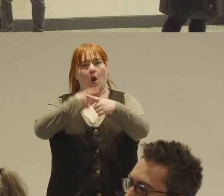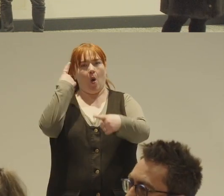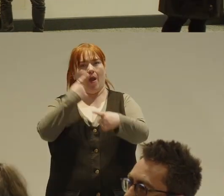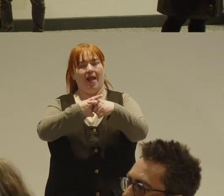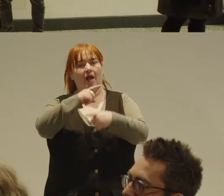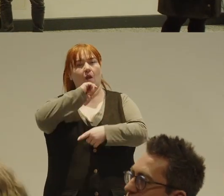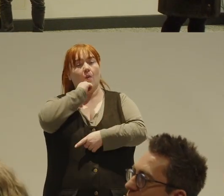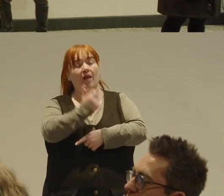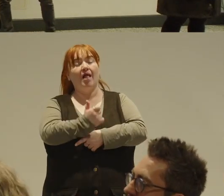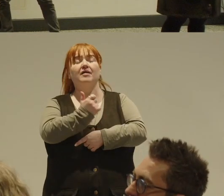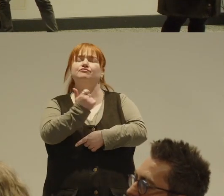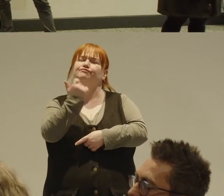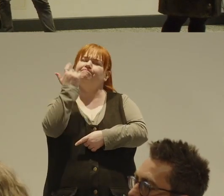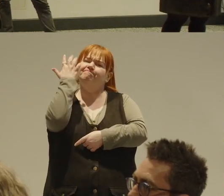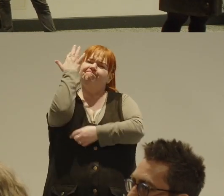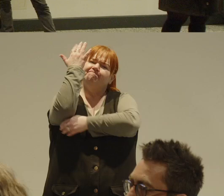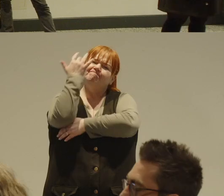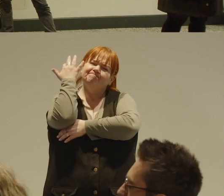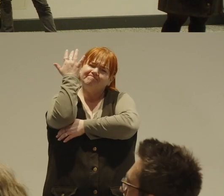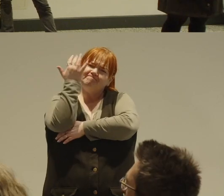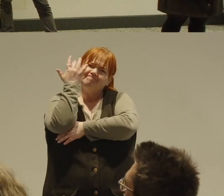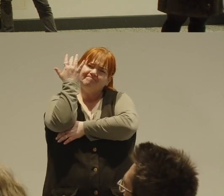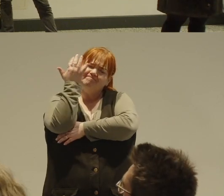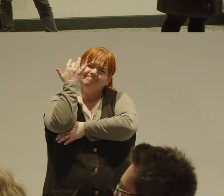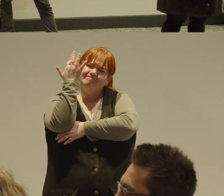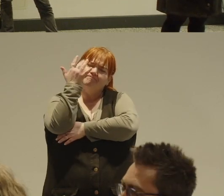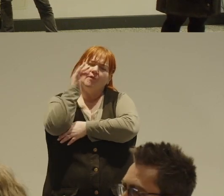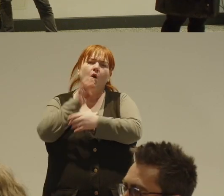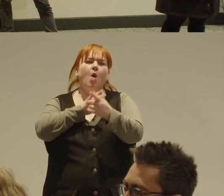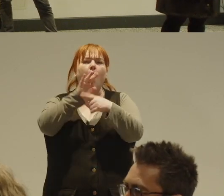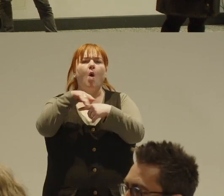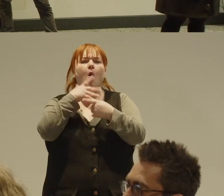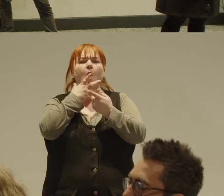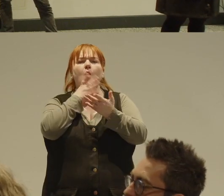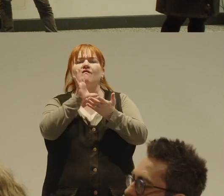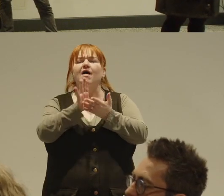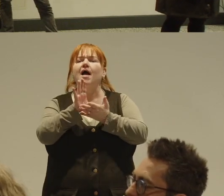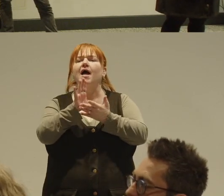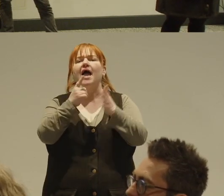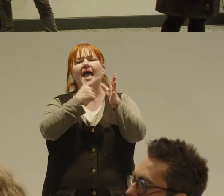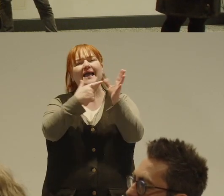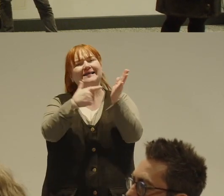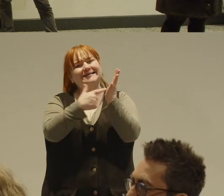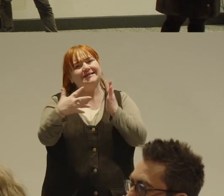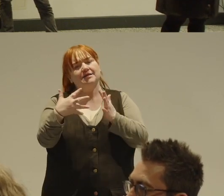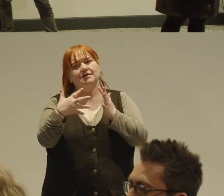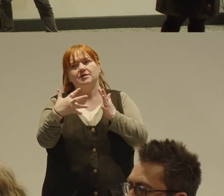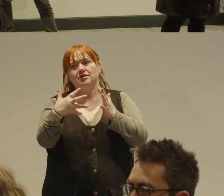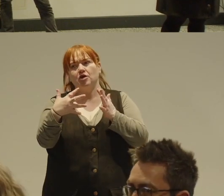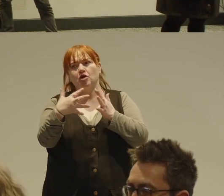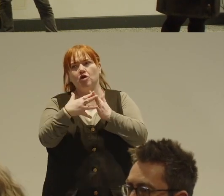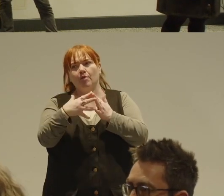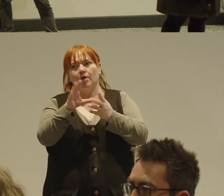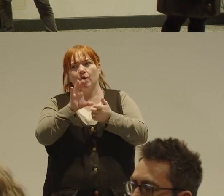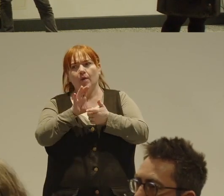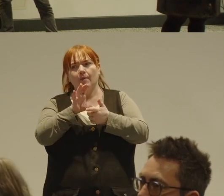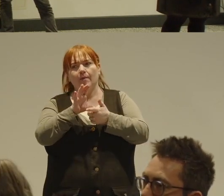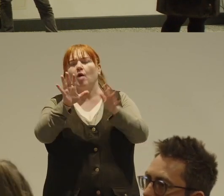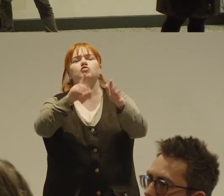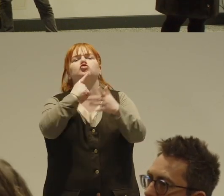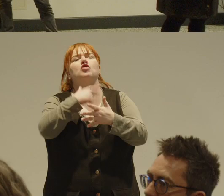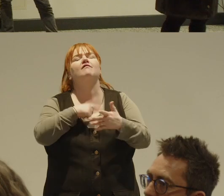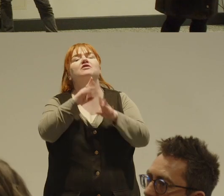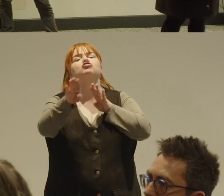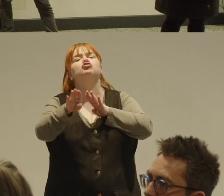just wondering, in terms of payment, how does paying somebody a training bursary rather